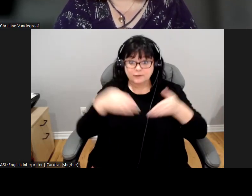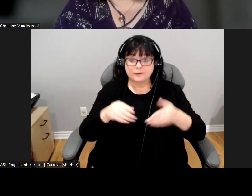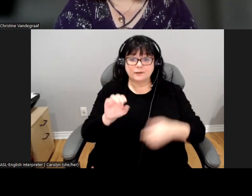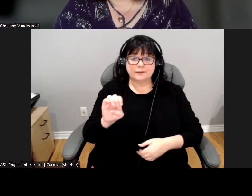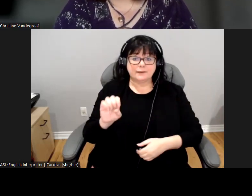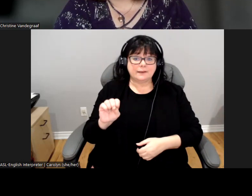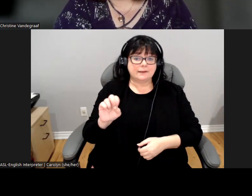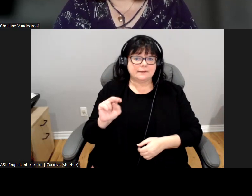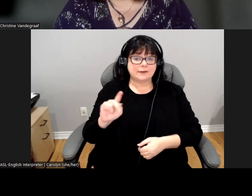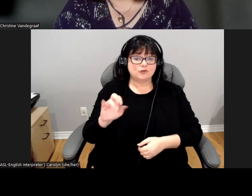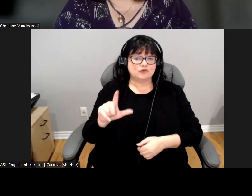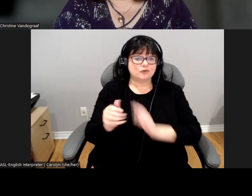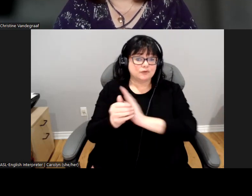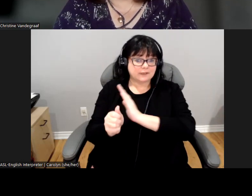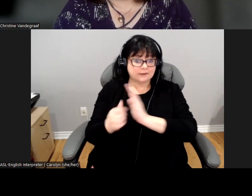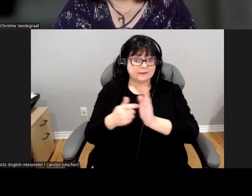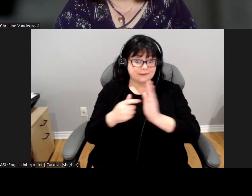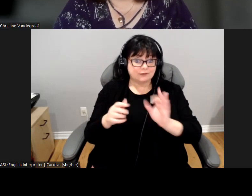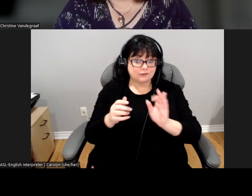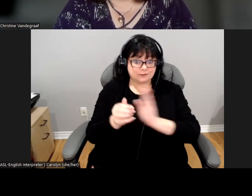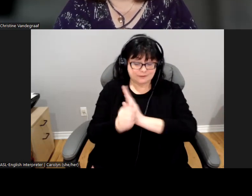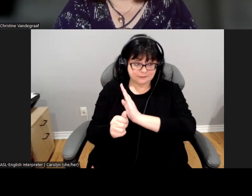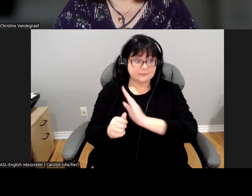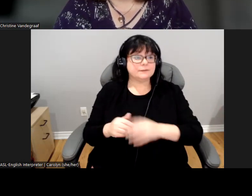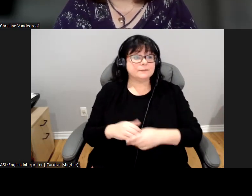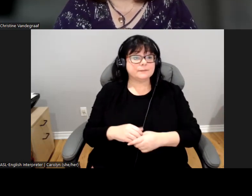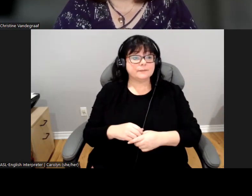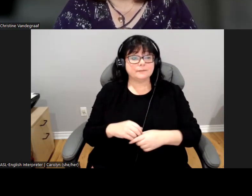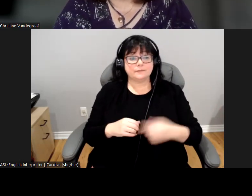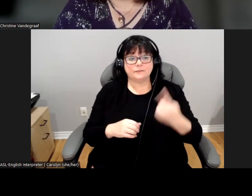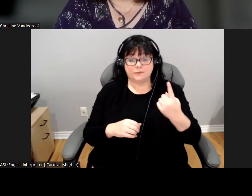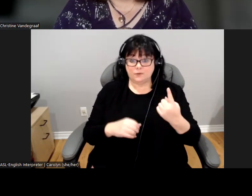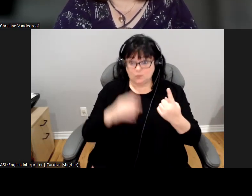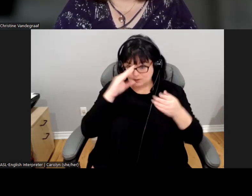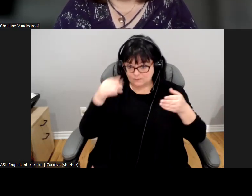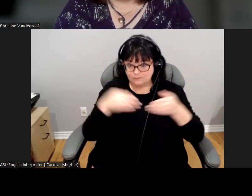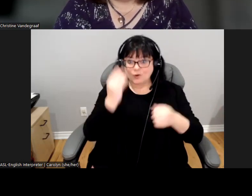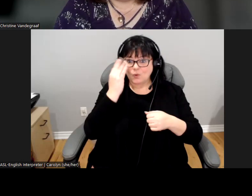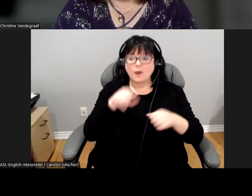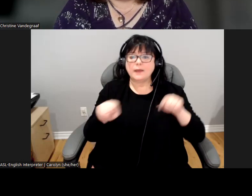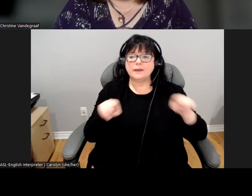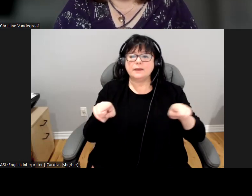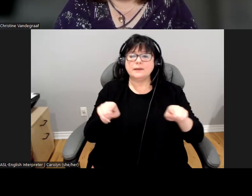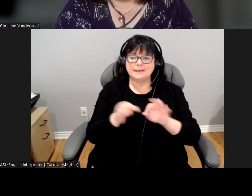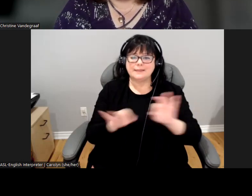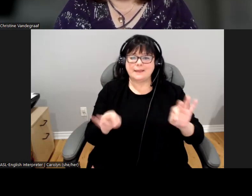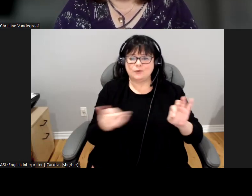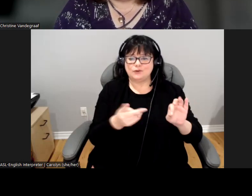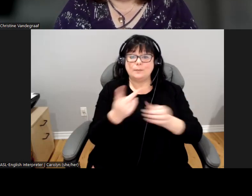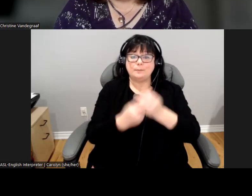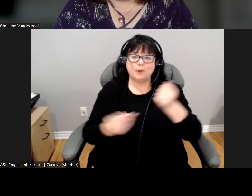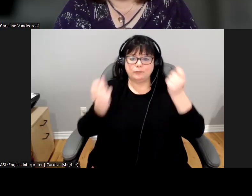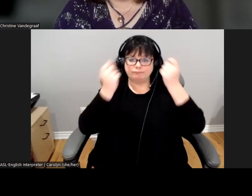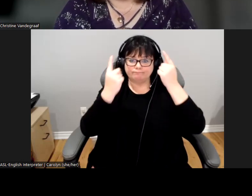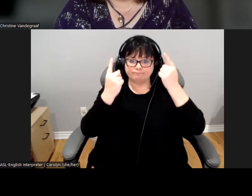one commonality that both staff sets understood. So for example, when we look